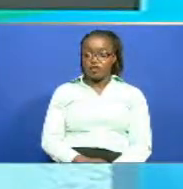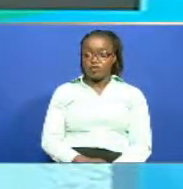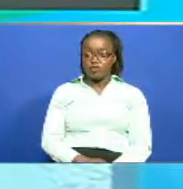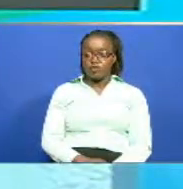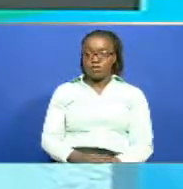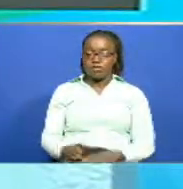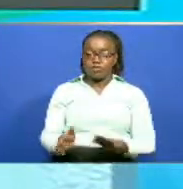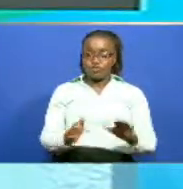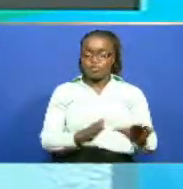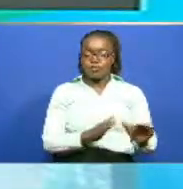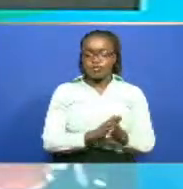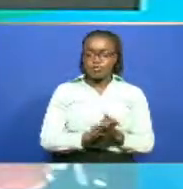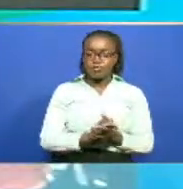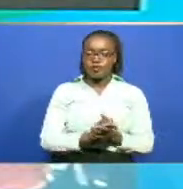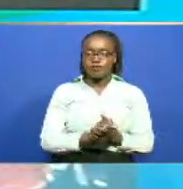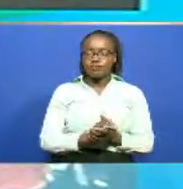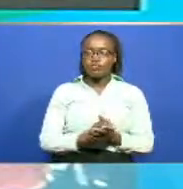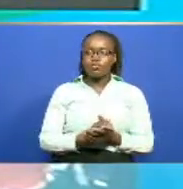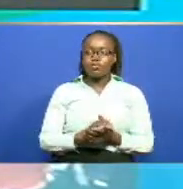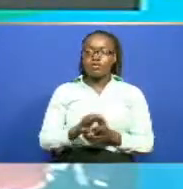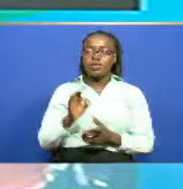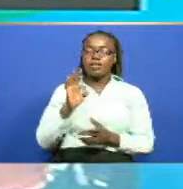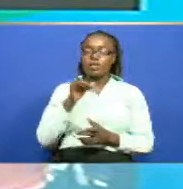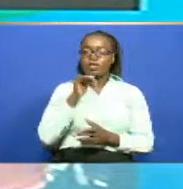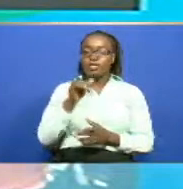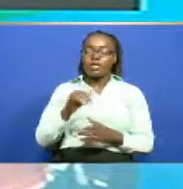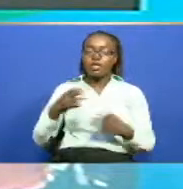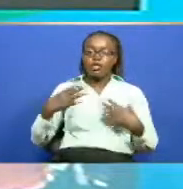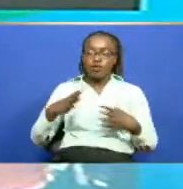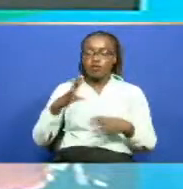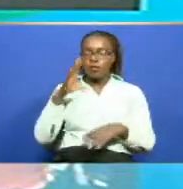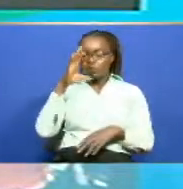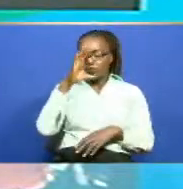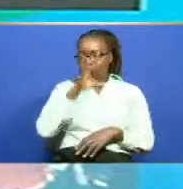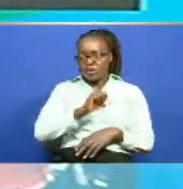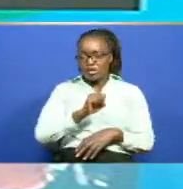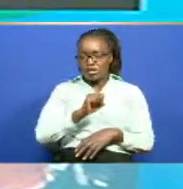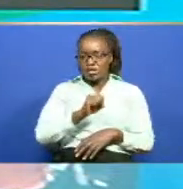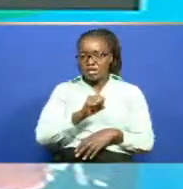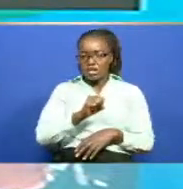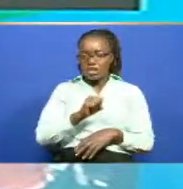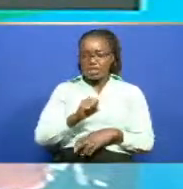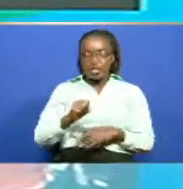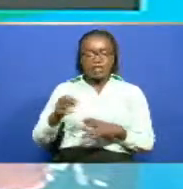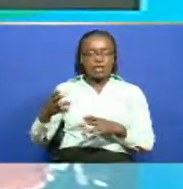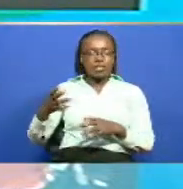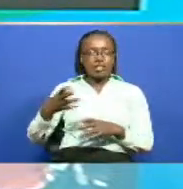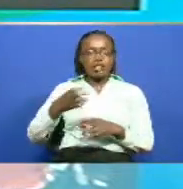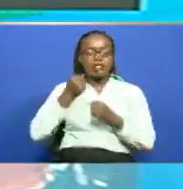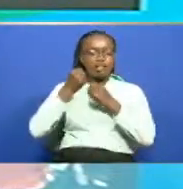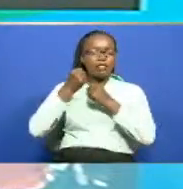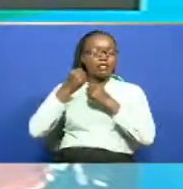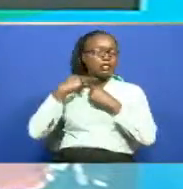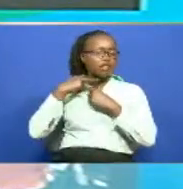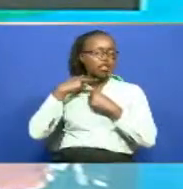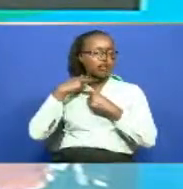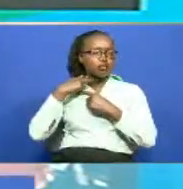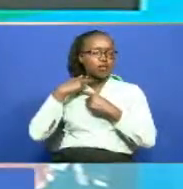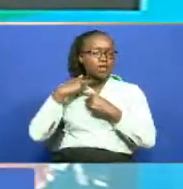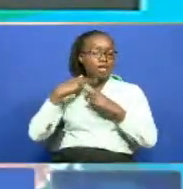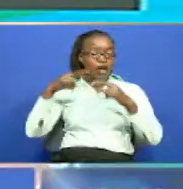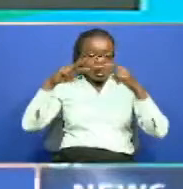Now to the counties, 3 non-locals have been reported missing after they were allegedly kidnapped by suspected Al-Shabaab